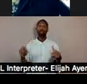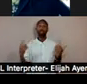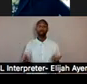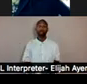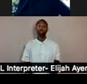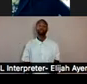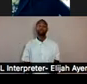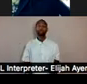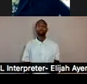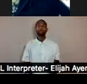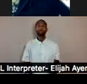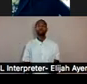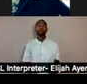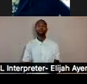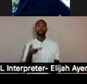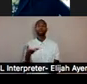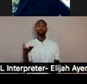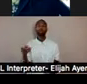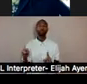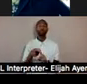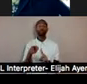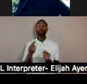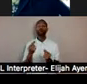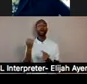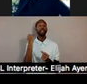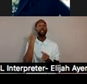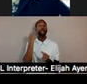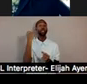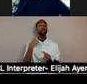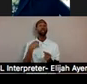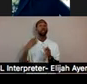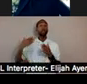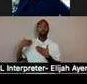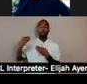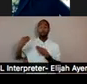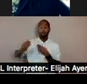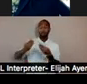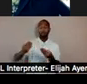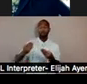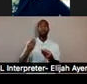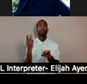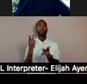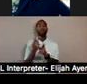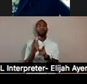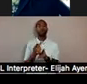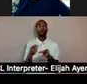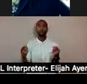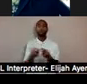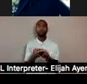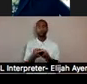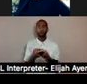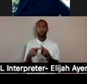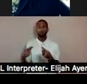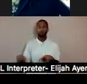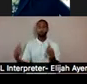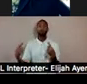So want to introduce first, right, this idea that we all come from lineages that have navigated conflict. And there can be